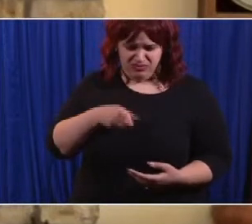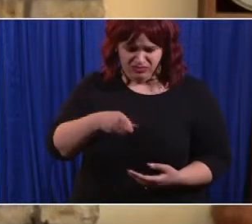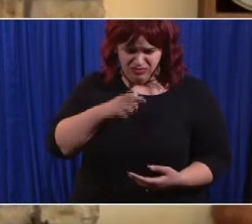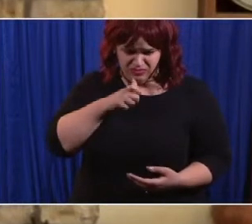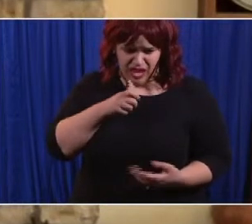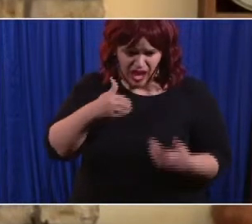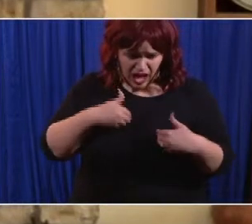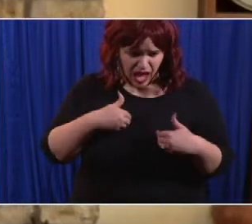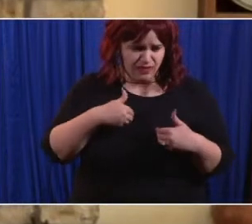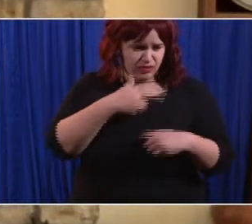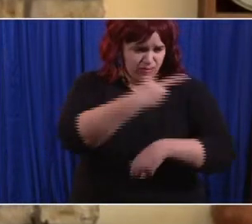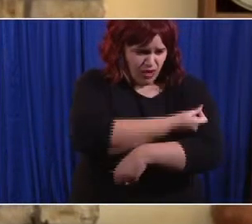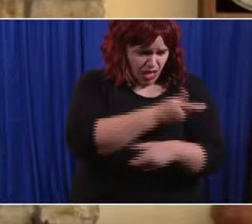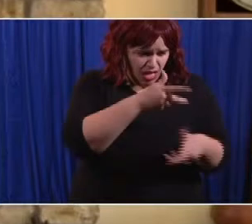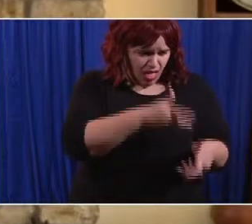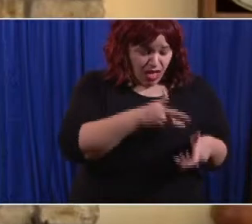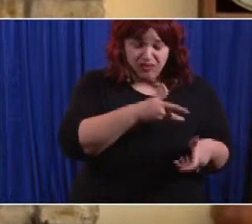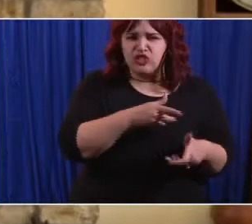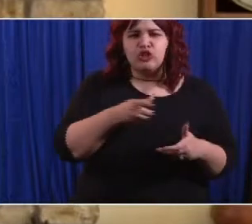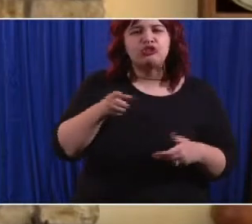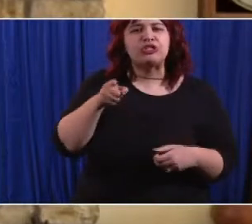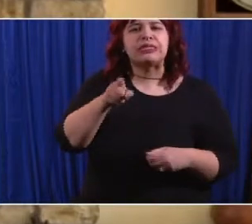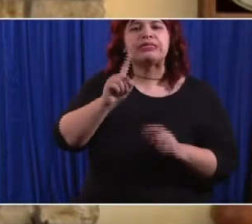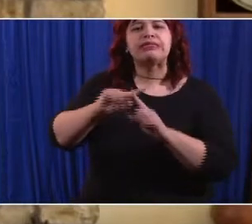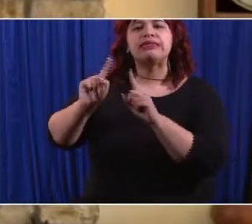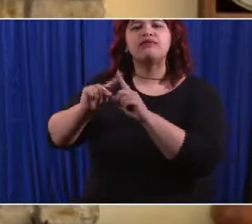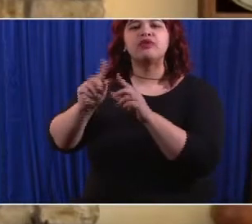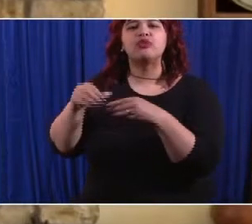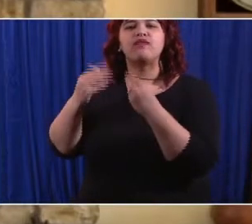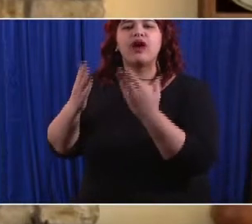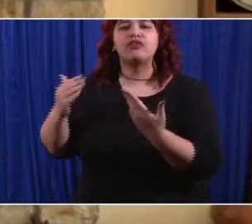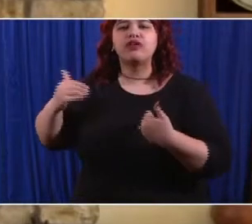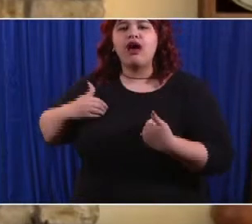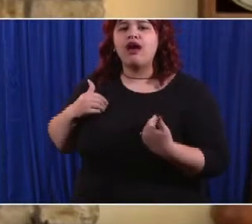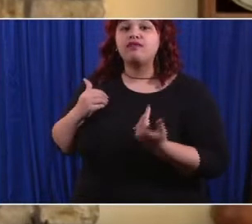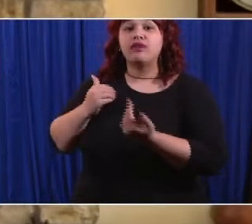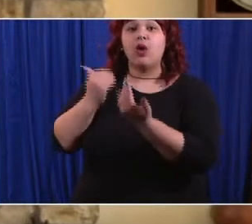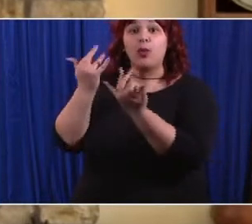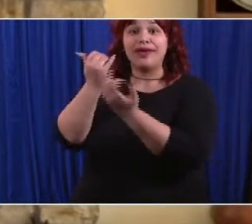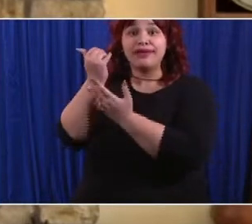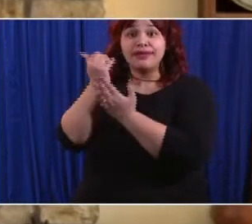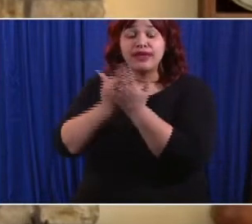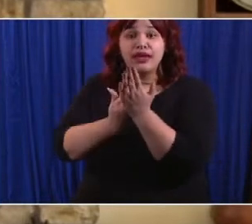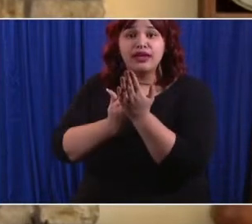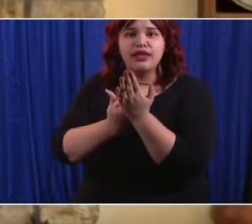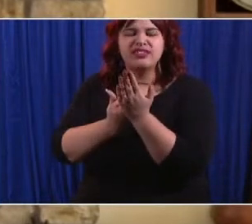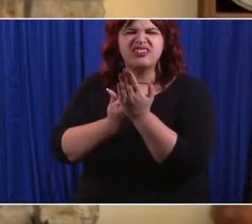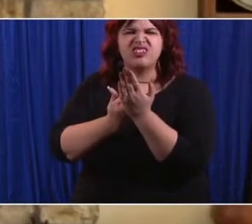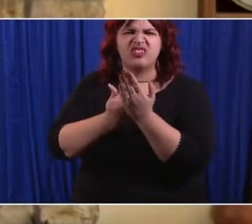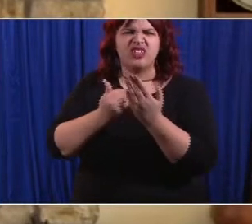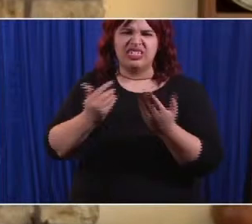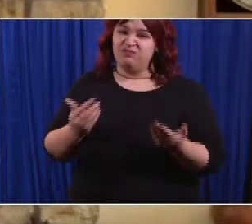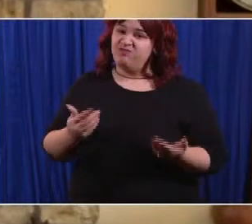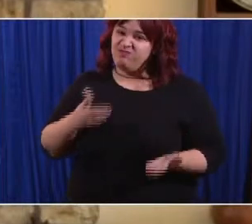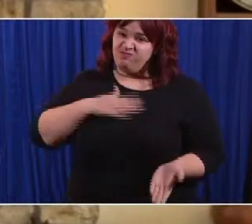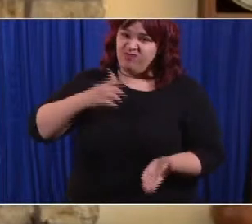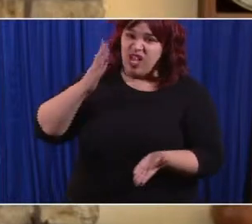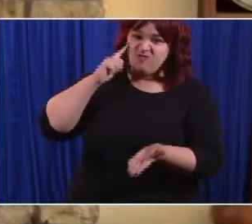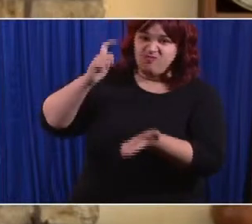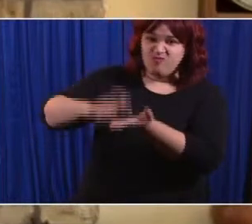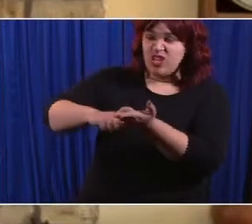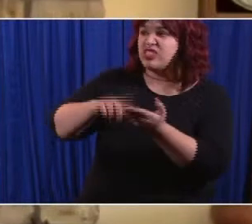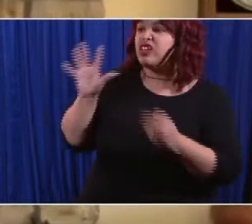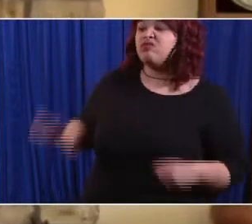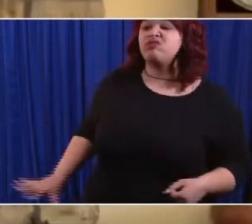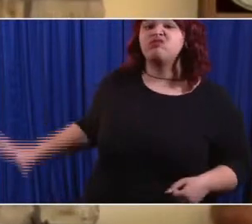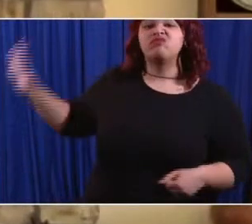or something that everyone can pull from? I mean, it just seems like everyone's handling it differently. Joe,